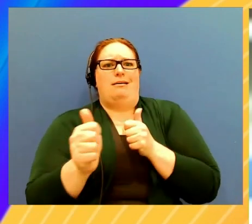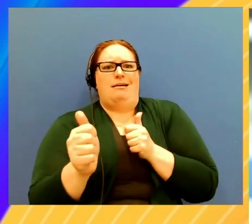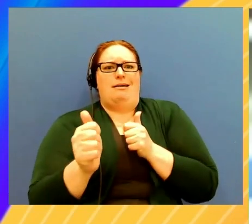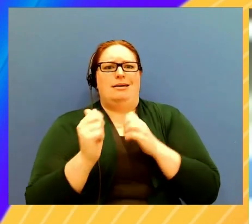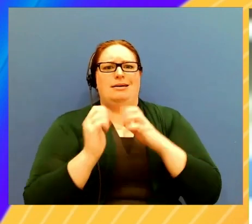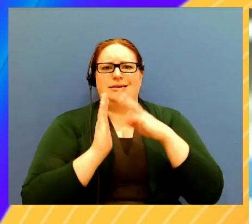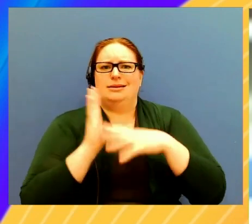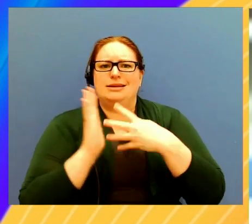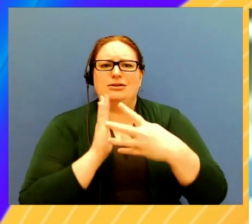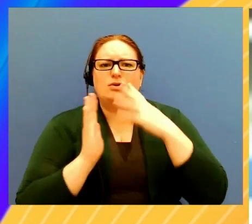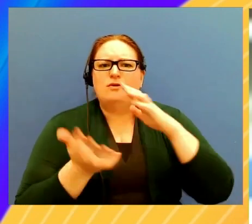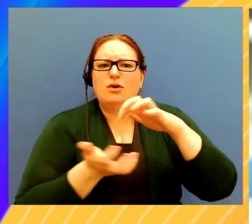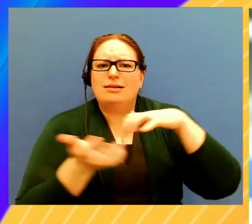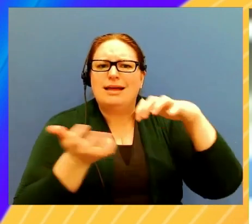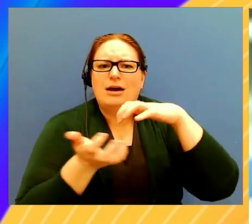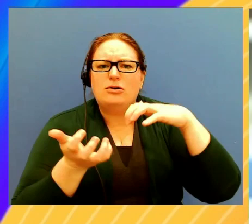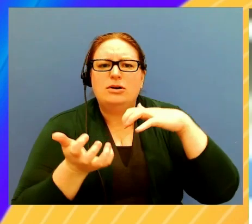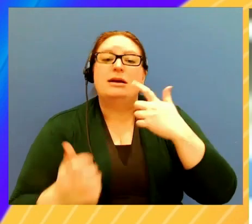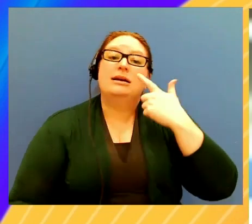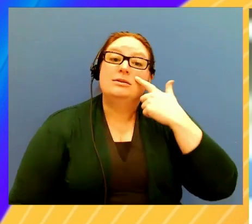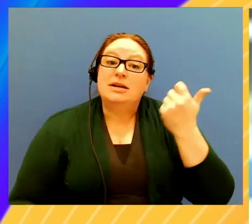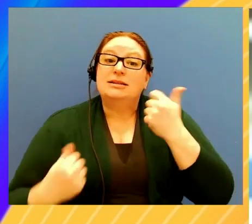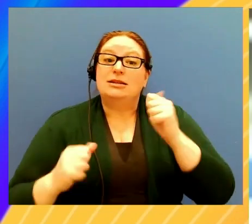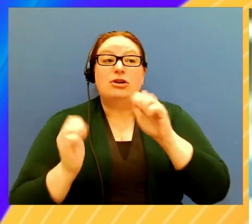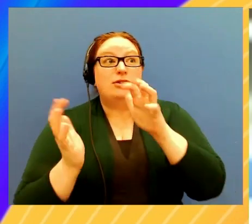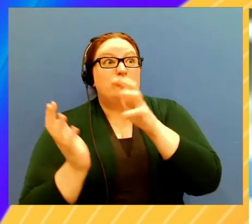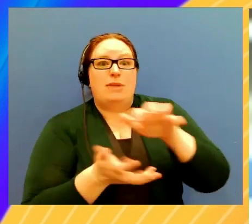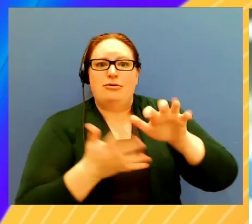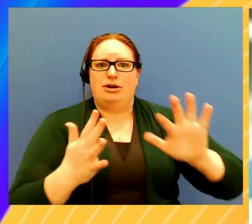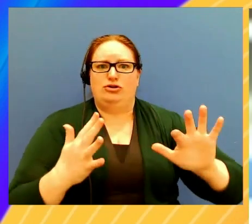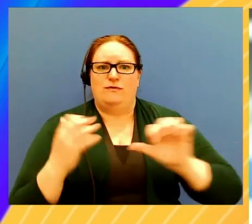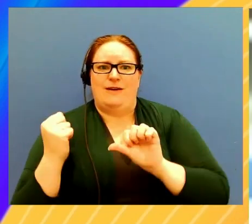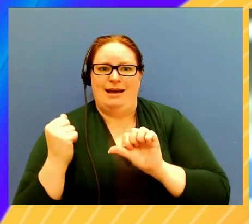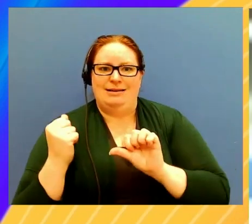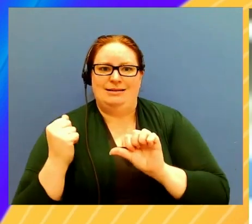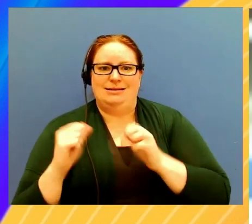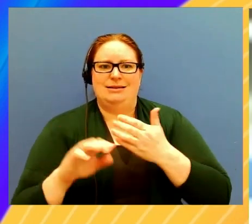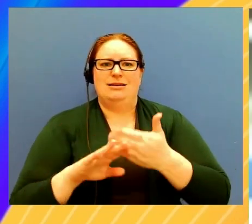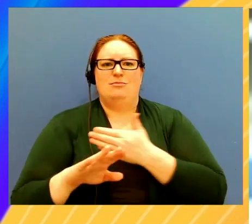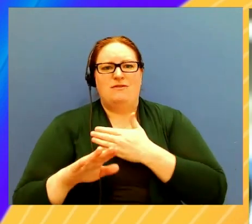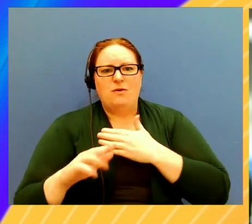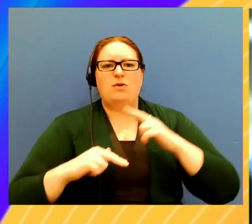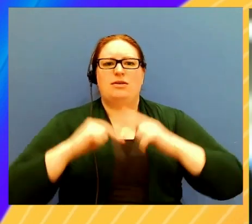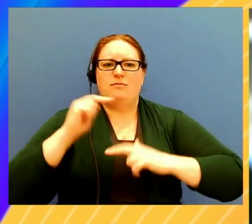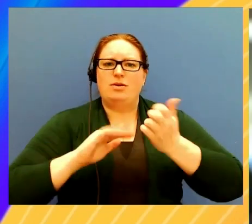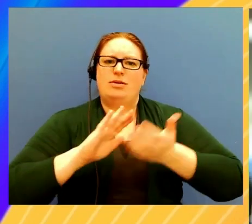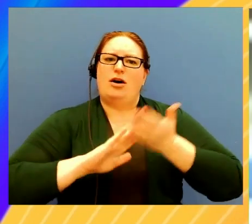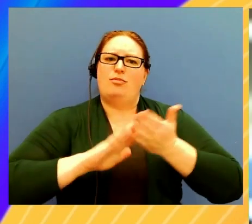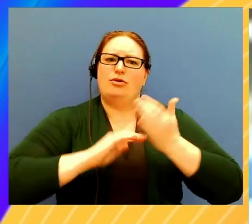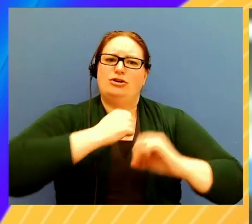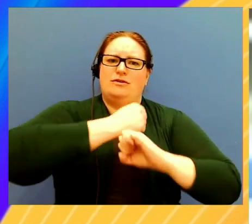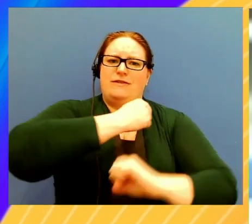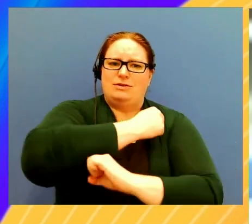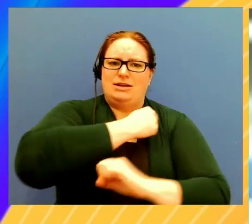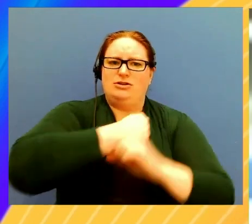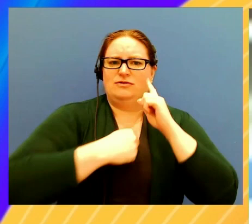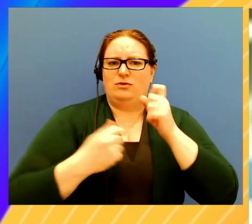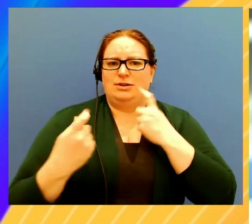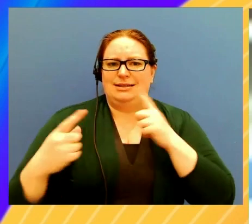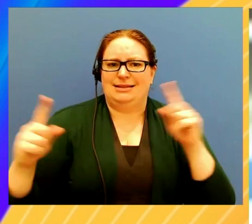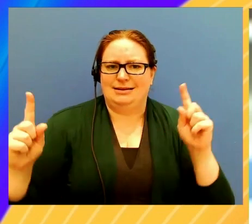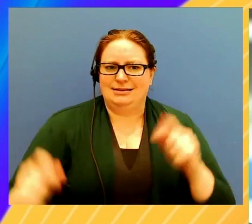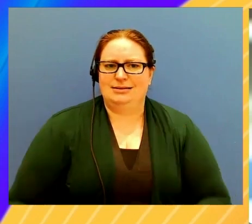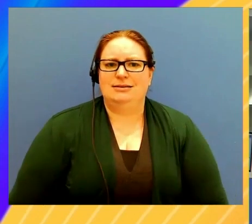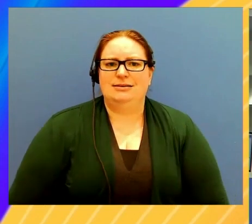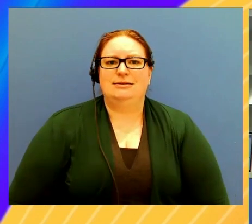it's actually because they try to migrate too fast before they've built that operational foundation for success. Yeah, well,